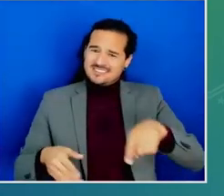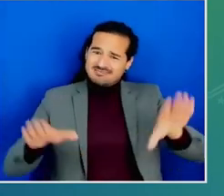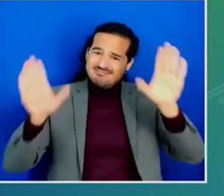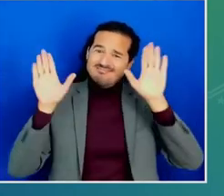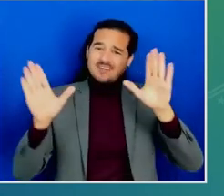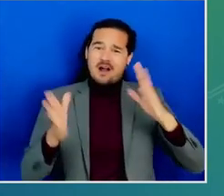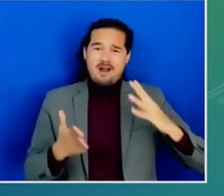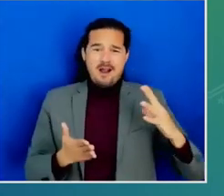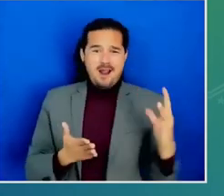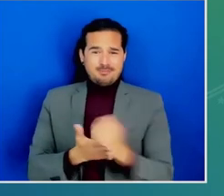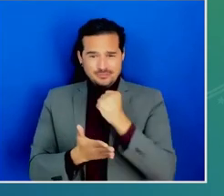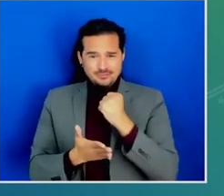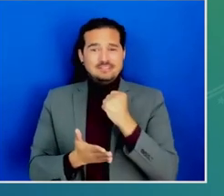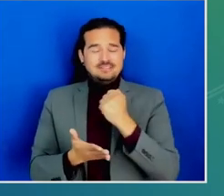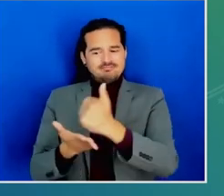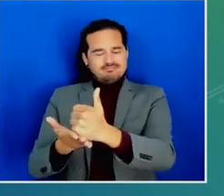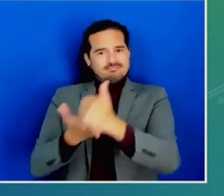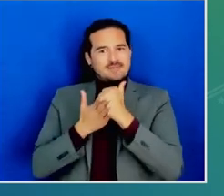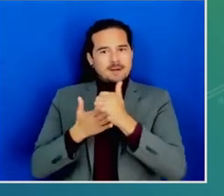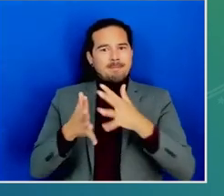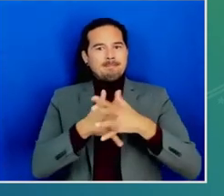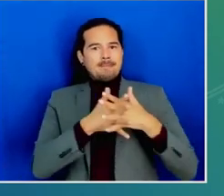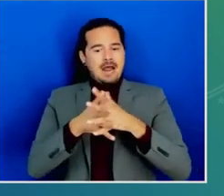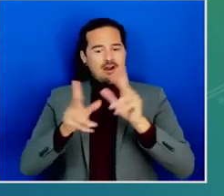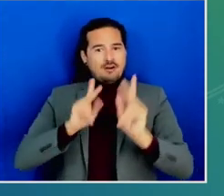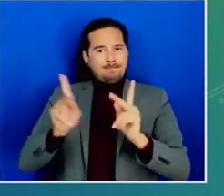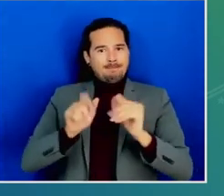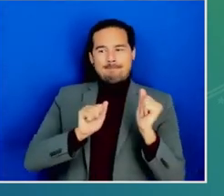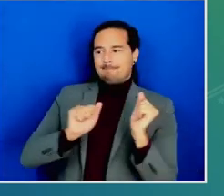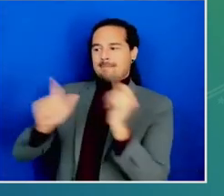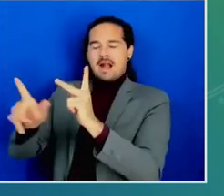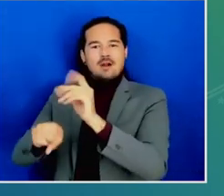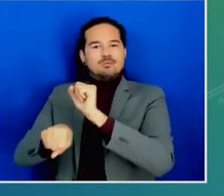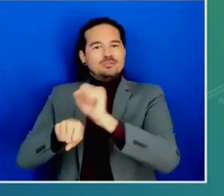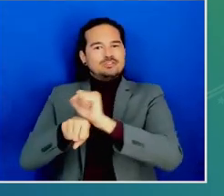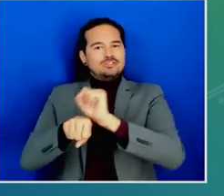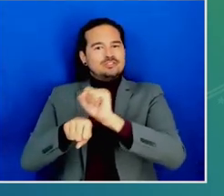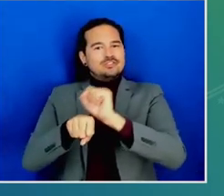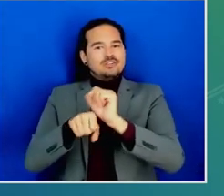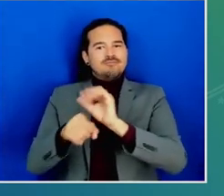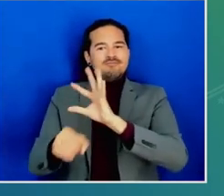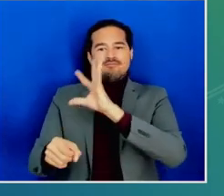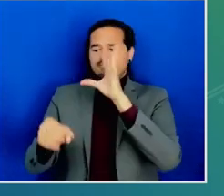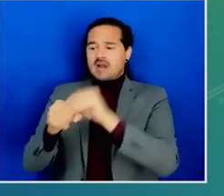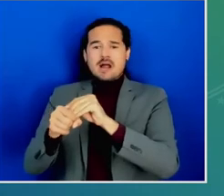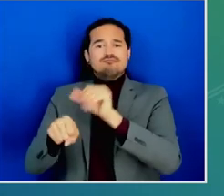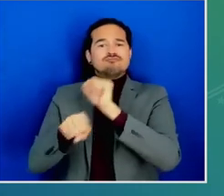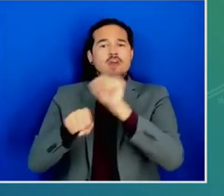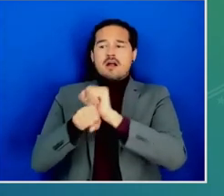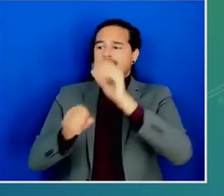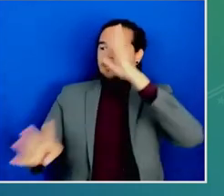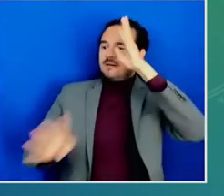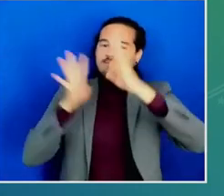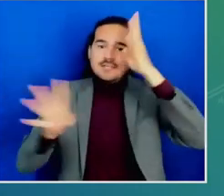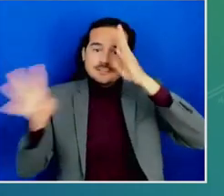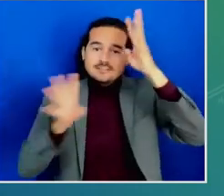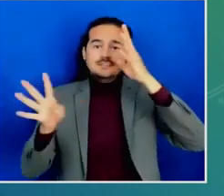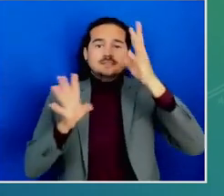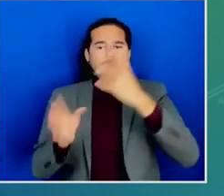opportunity to help put Americans back to work in innovative, good-paying, clean energy